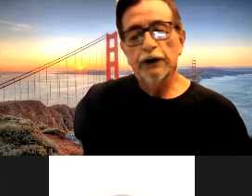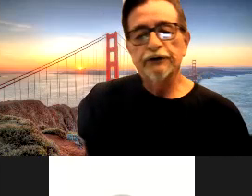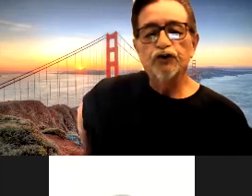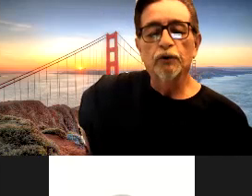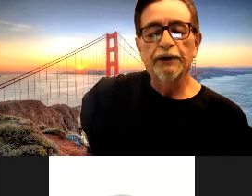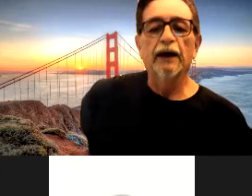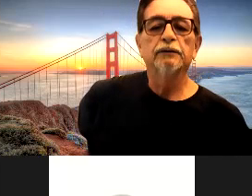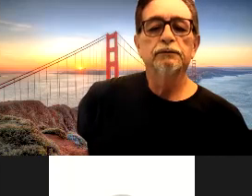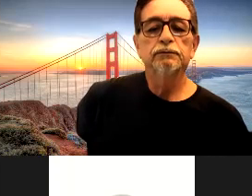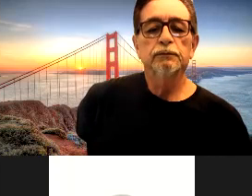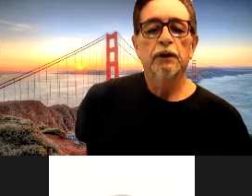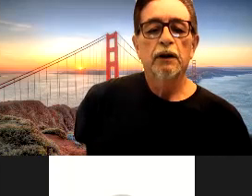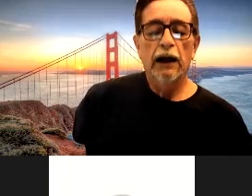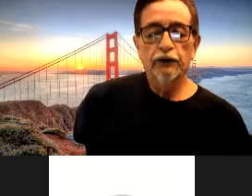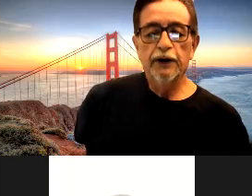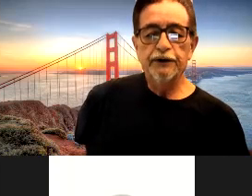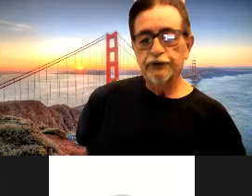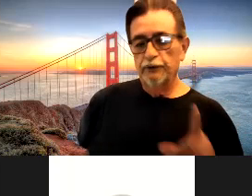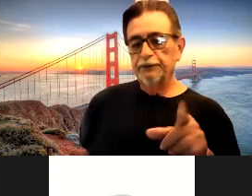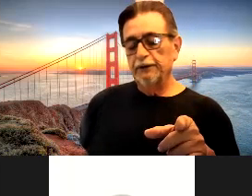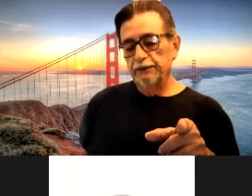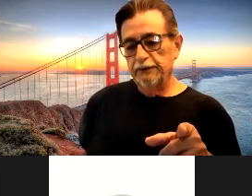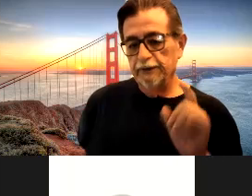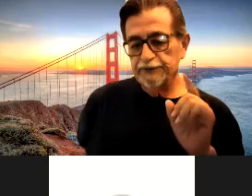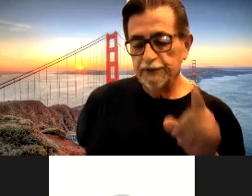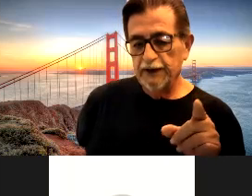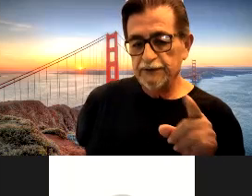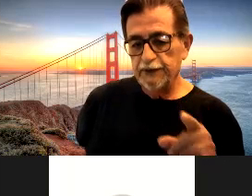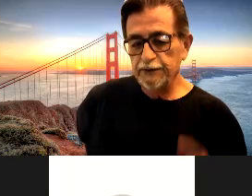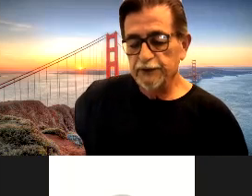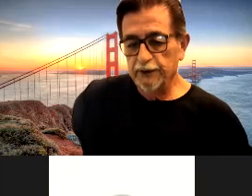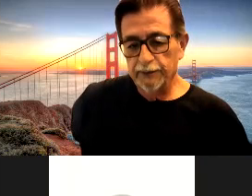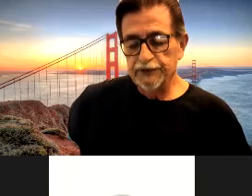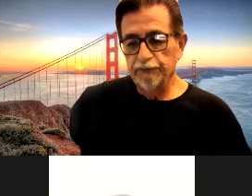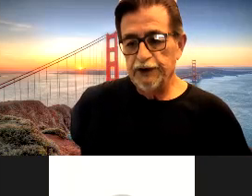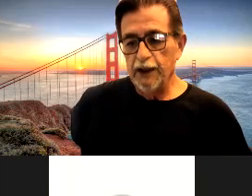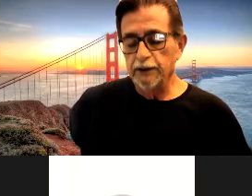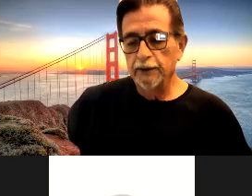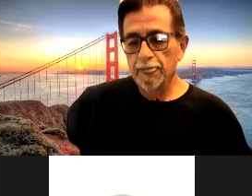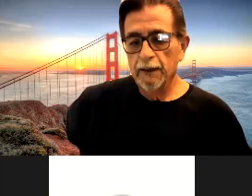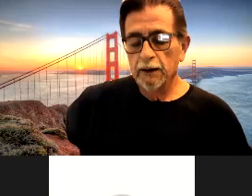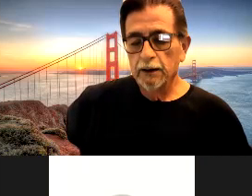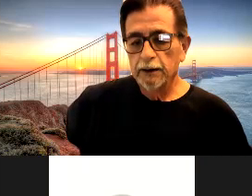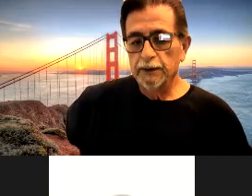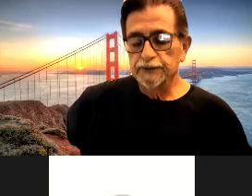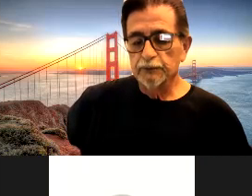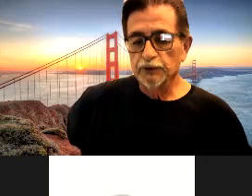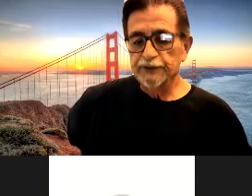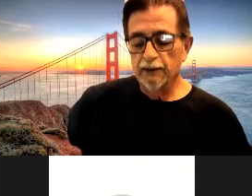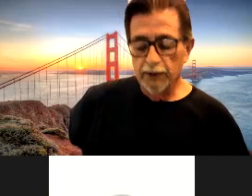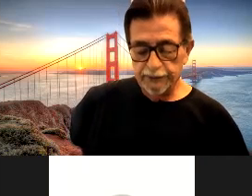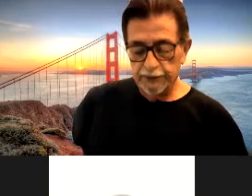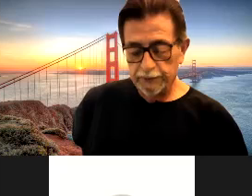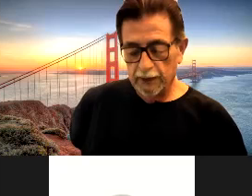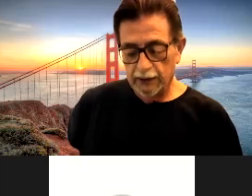How could I determine that? How can I determine if Se, selenium 78, is the